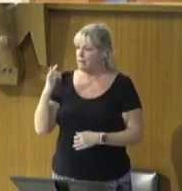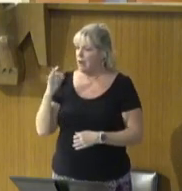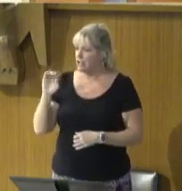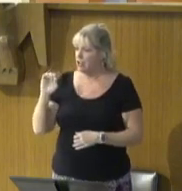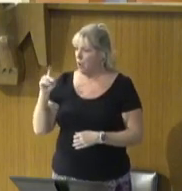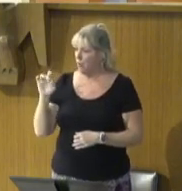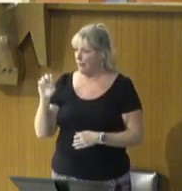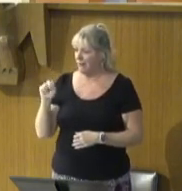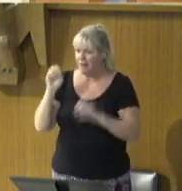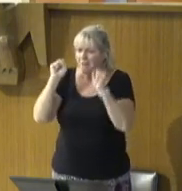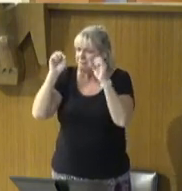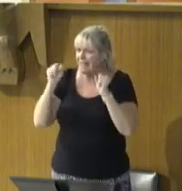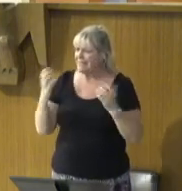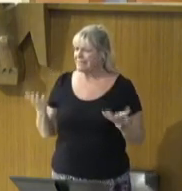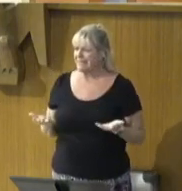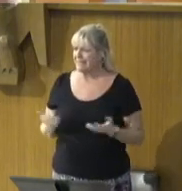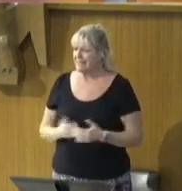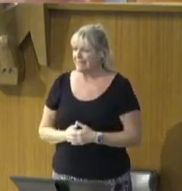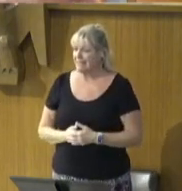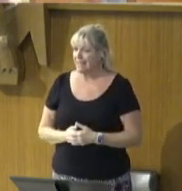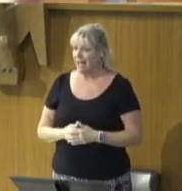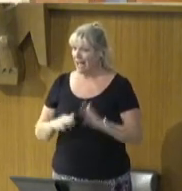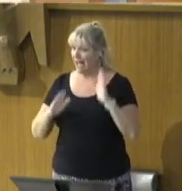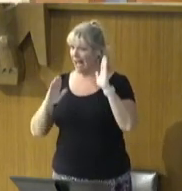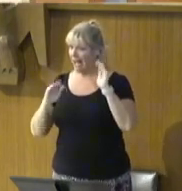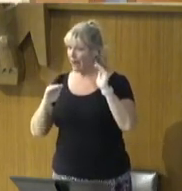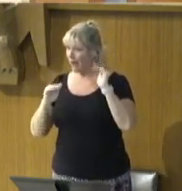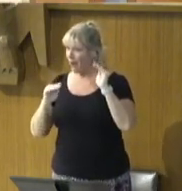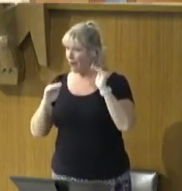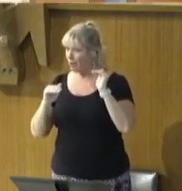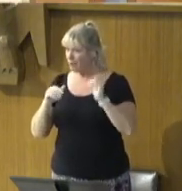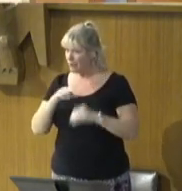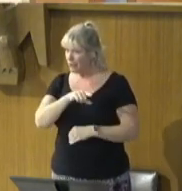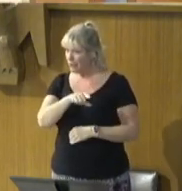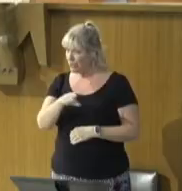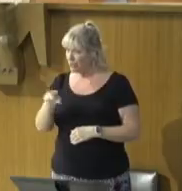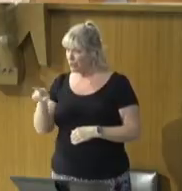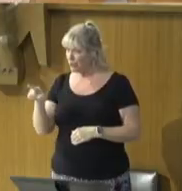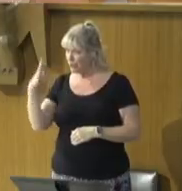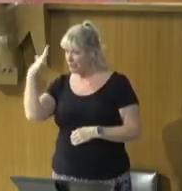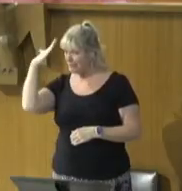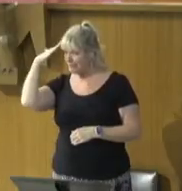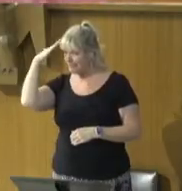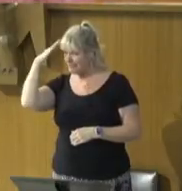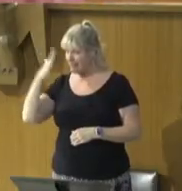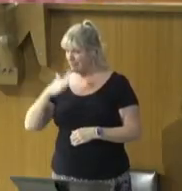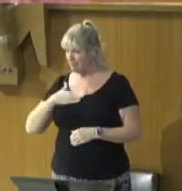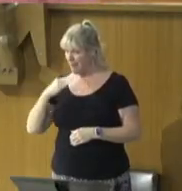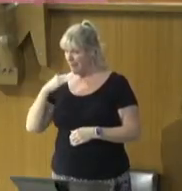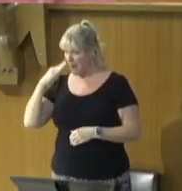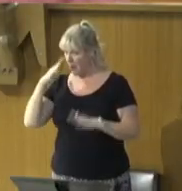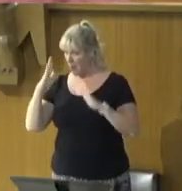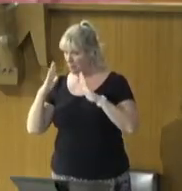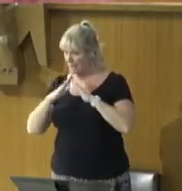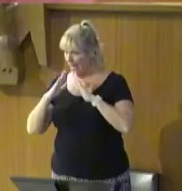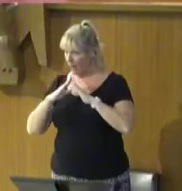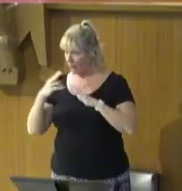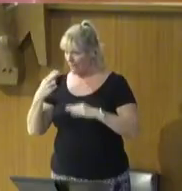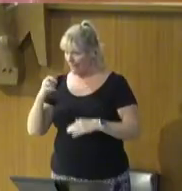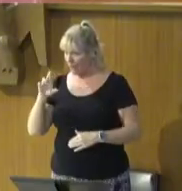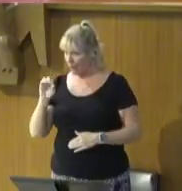amazing. And I hope at this point you all would be familiar with my hometown hero,